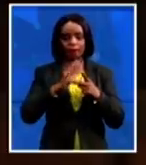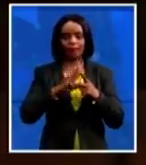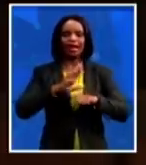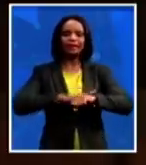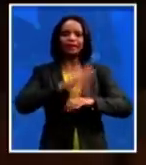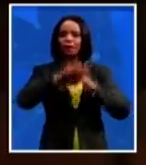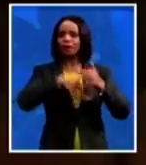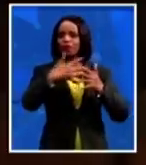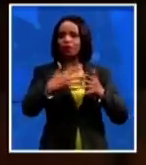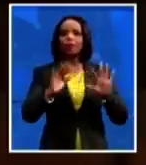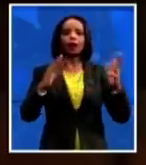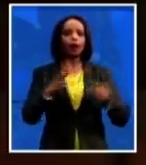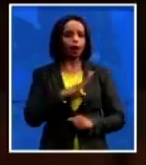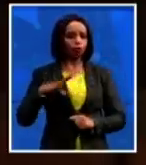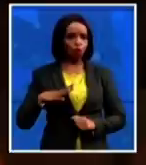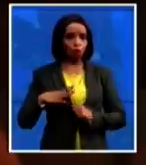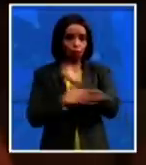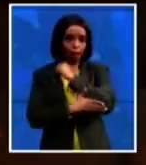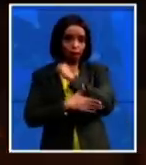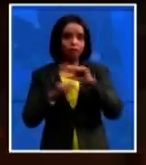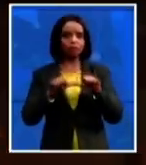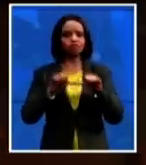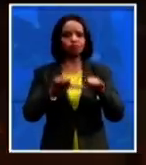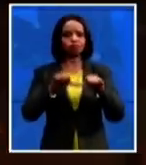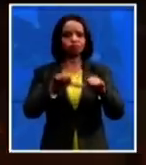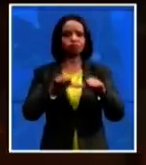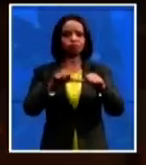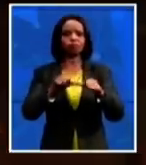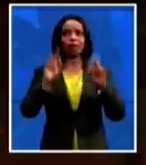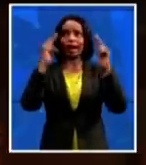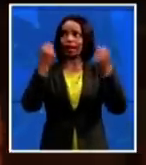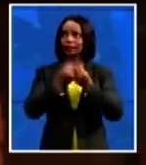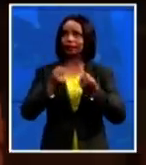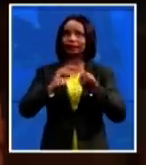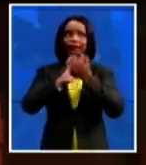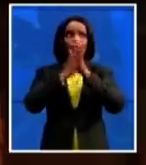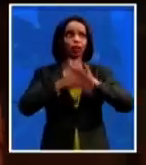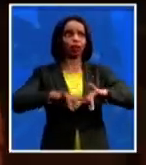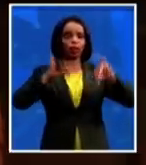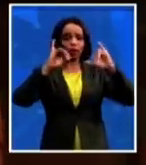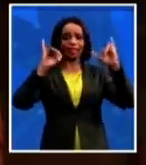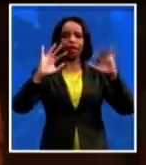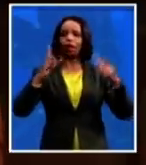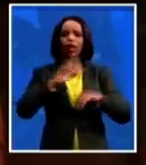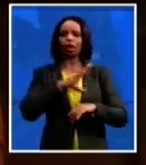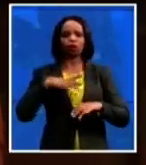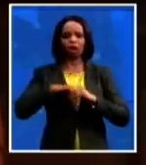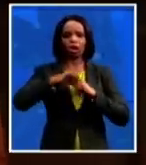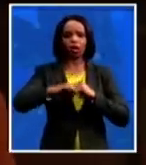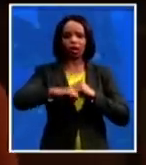on national state of disaster? And when you say you're going to amend the health regulations, please outline what that